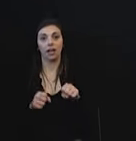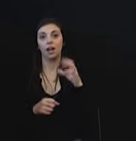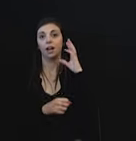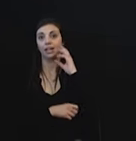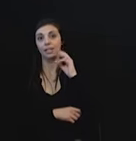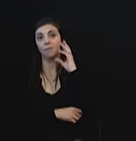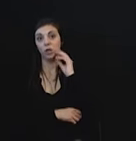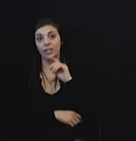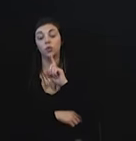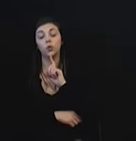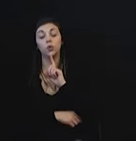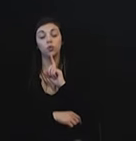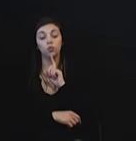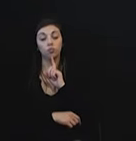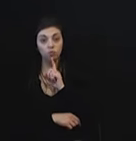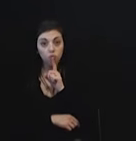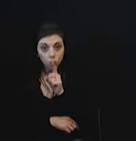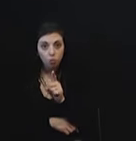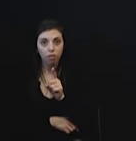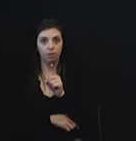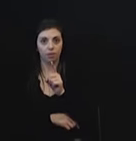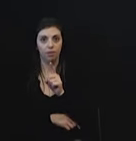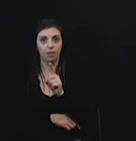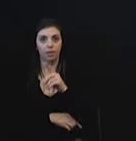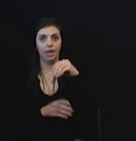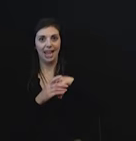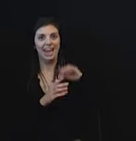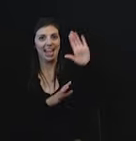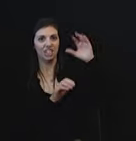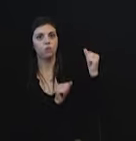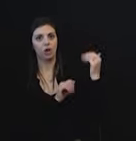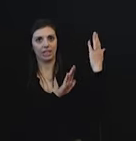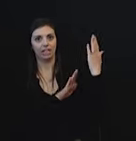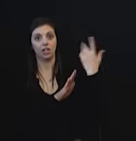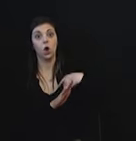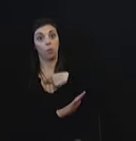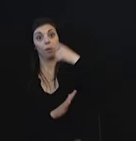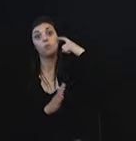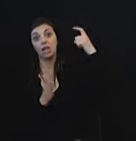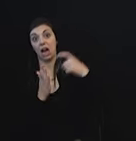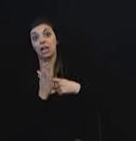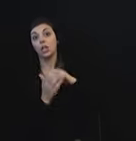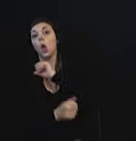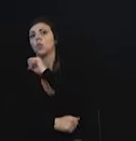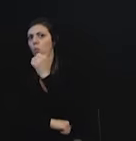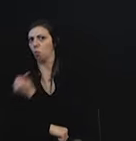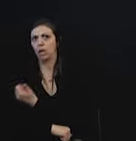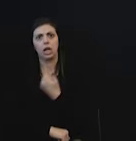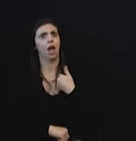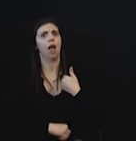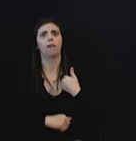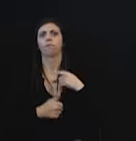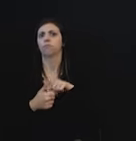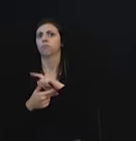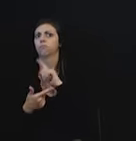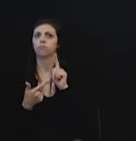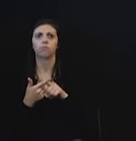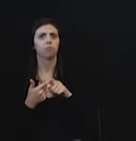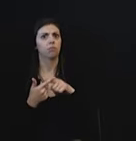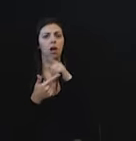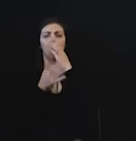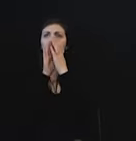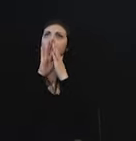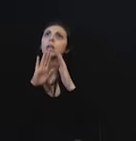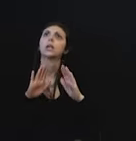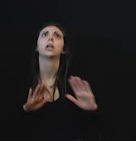experience truth in his presence. We recognize that there was authority in his presence. We recognize that there is